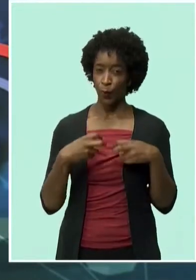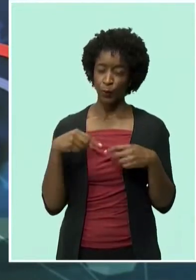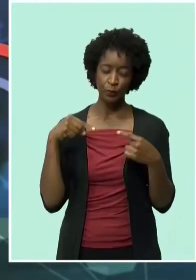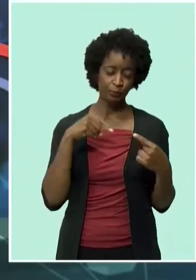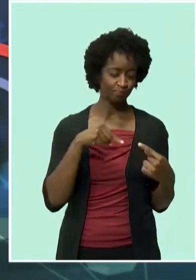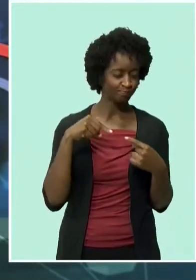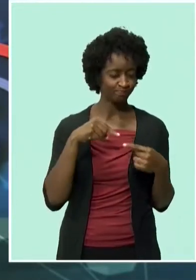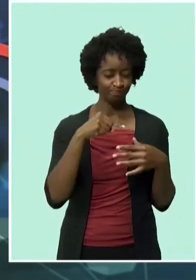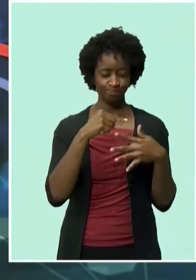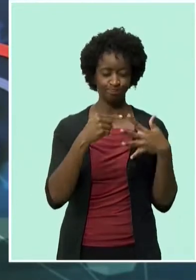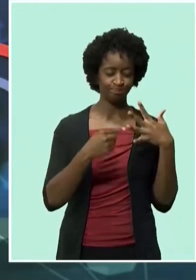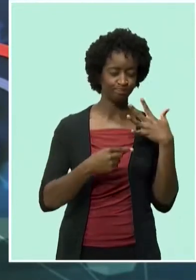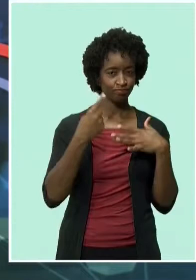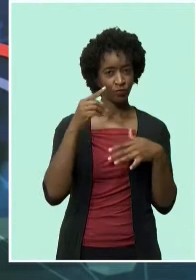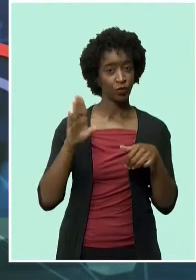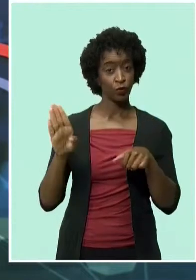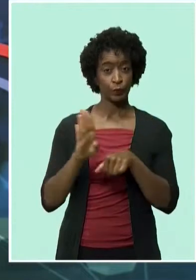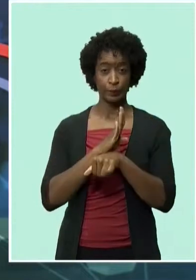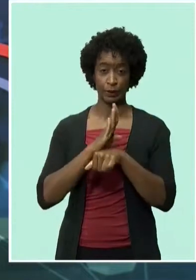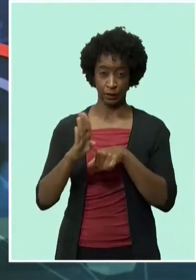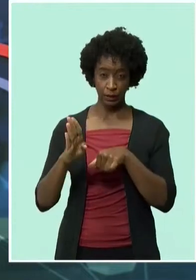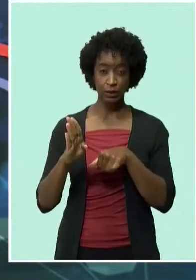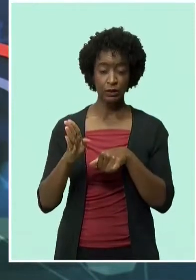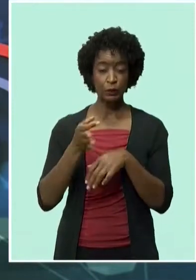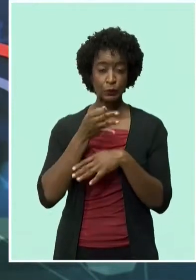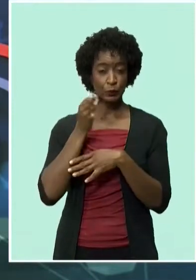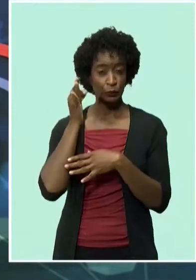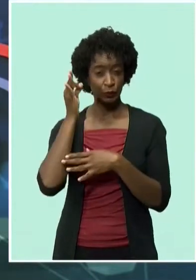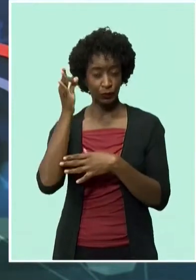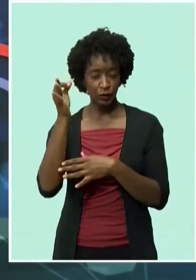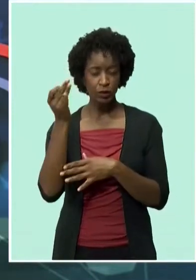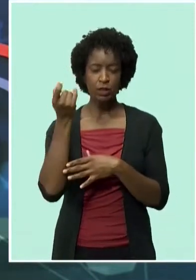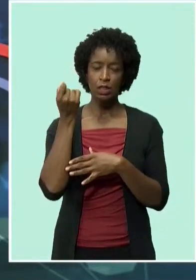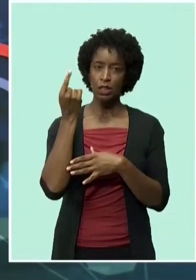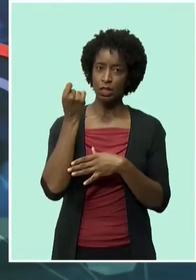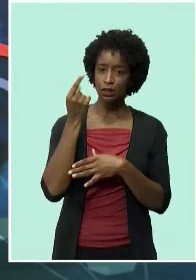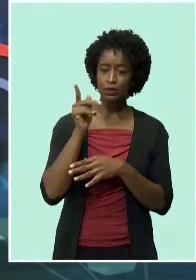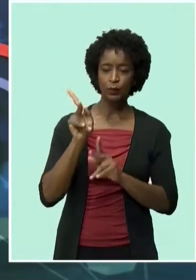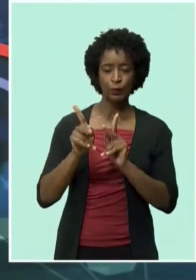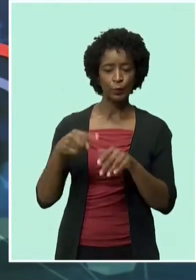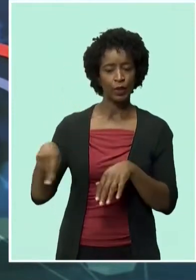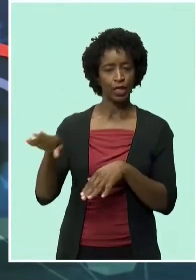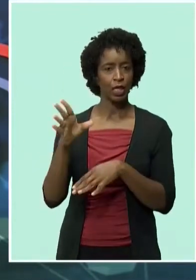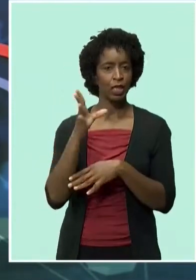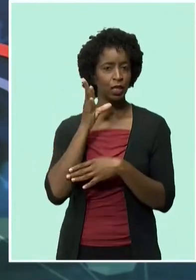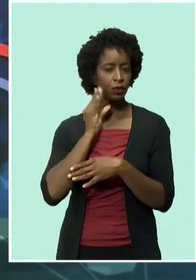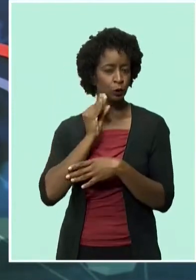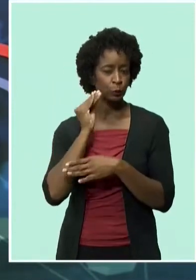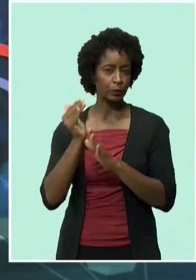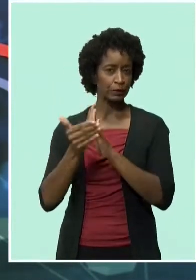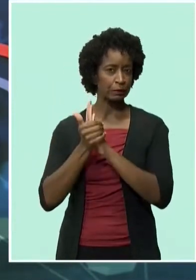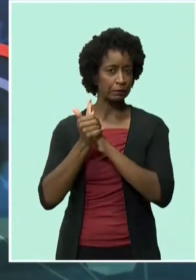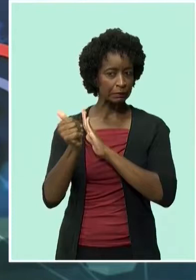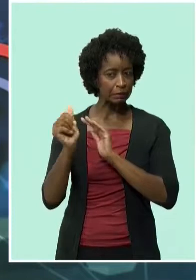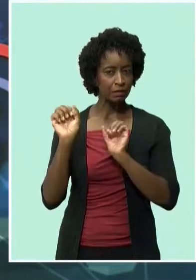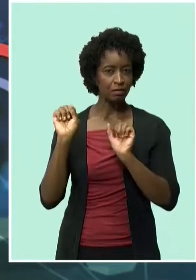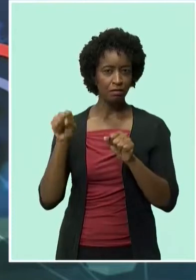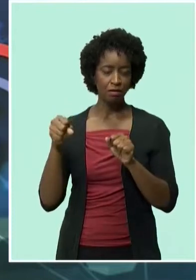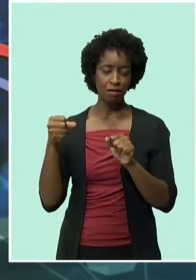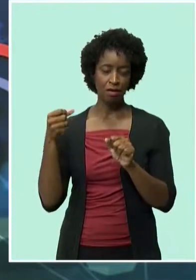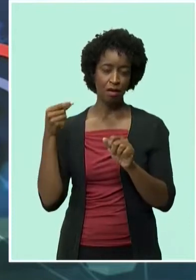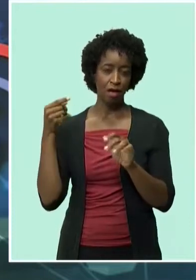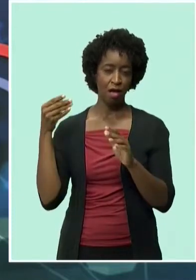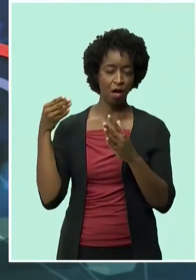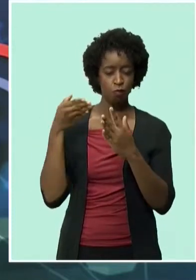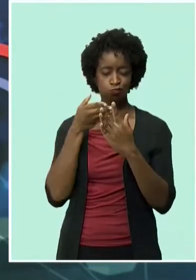ahead, but Barbados and the region have the talent to navigate the uncertainties. This was the general theme of the senior minister responsible